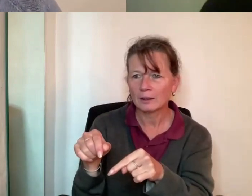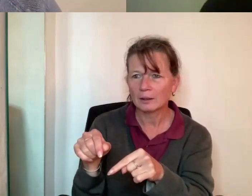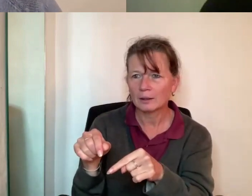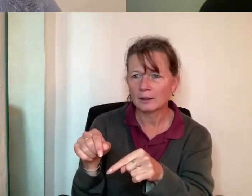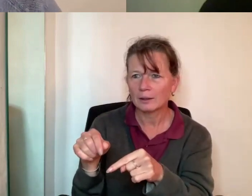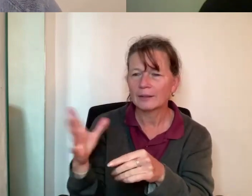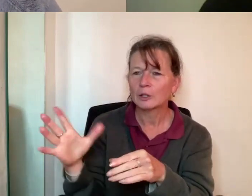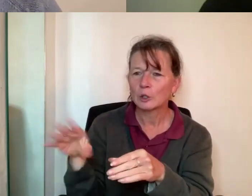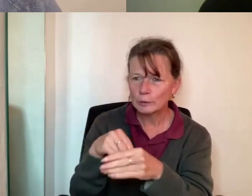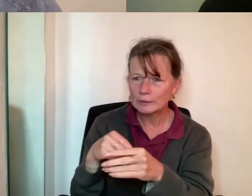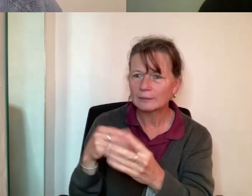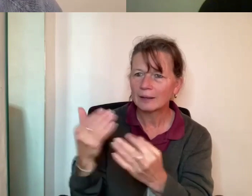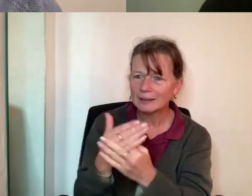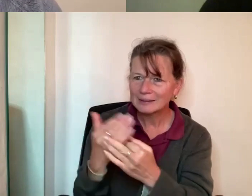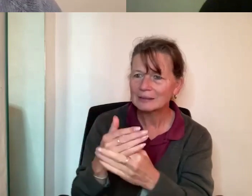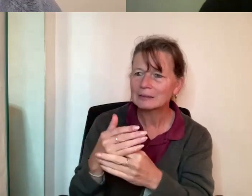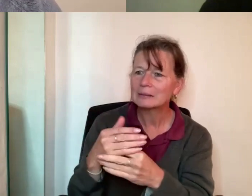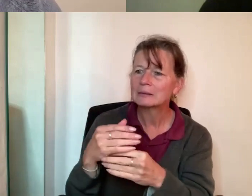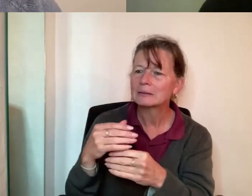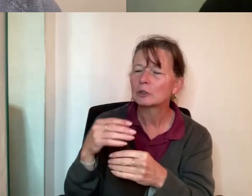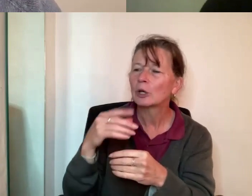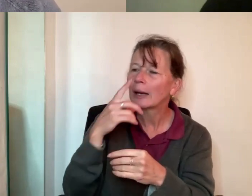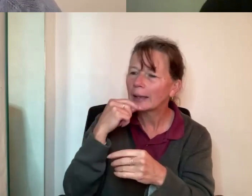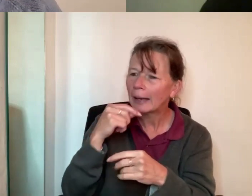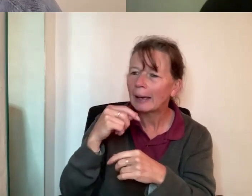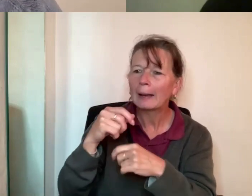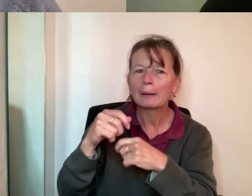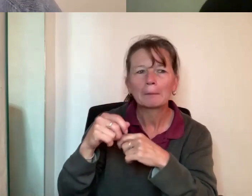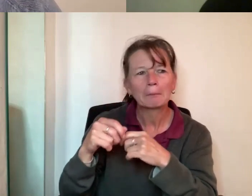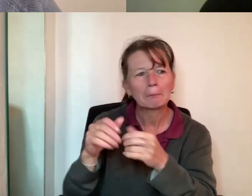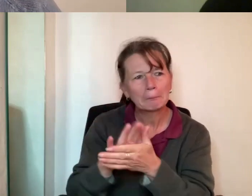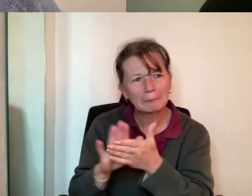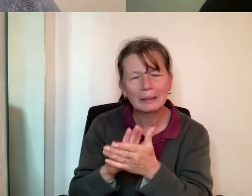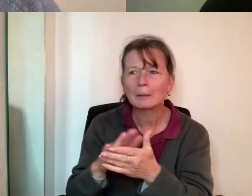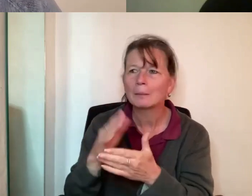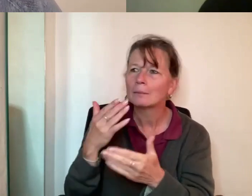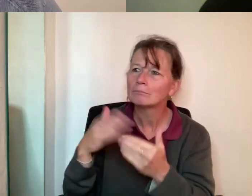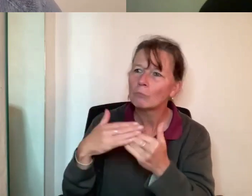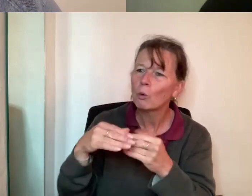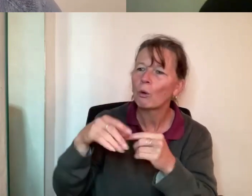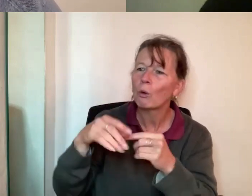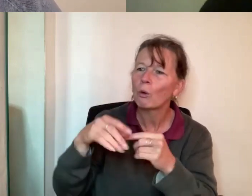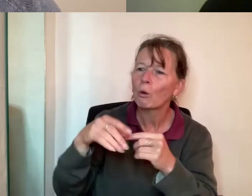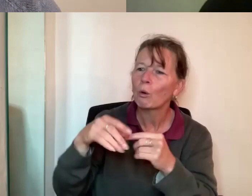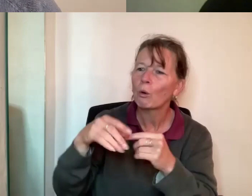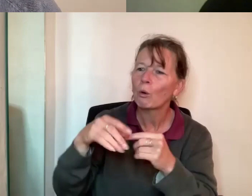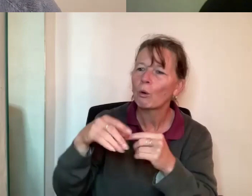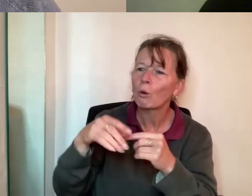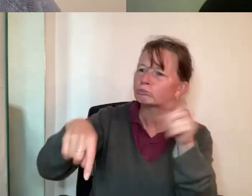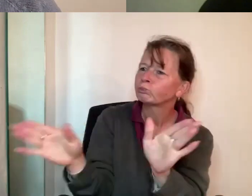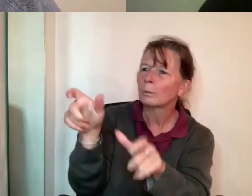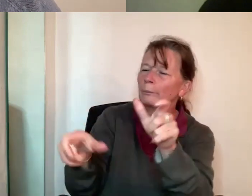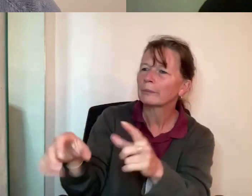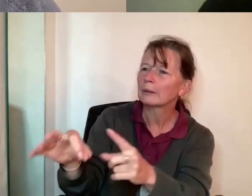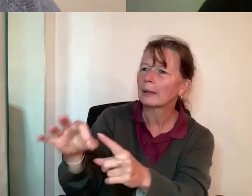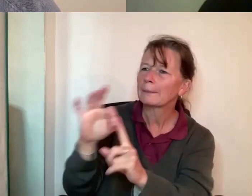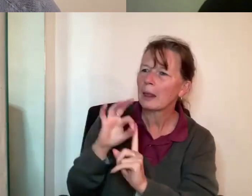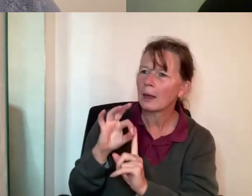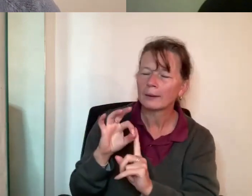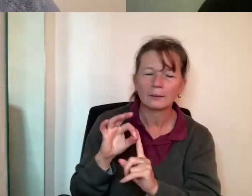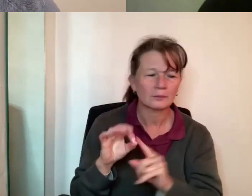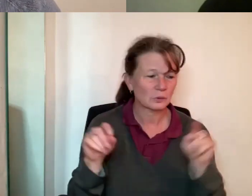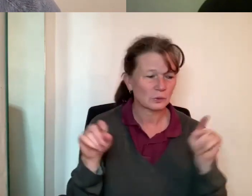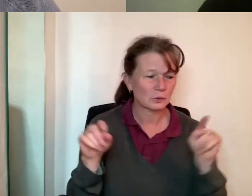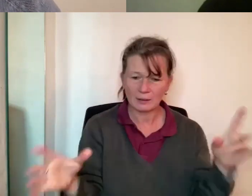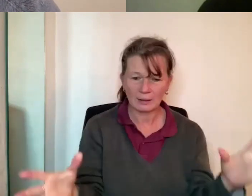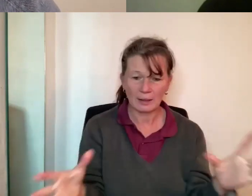of more diverse set of artists. And what exactly you think that link is? I think there